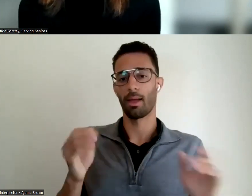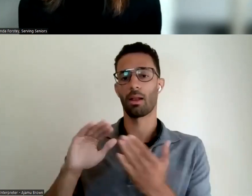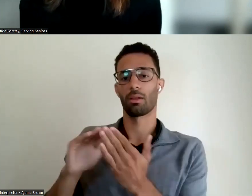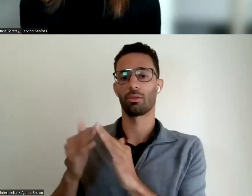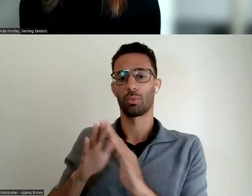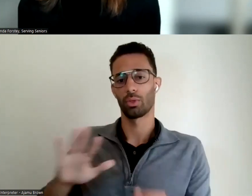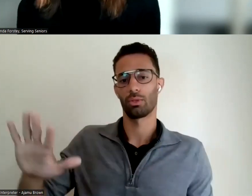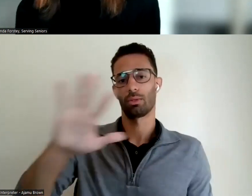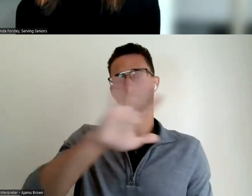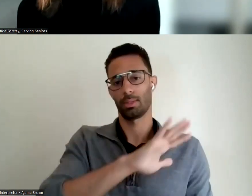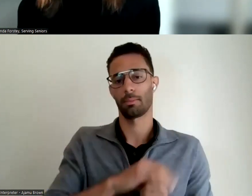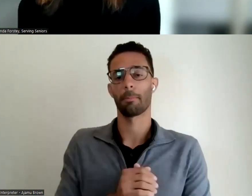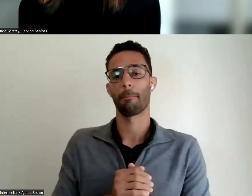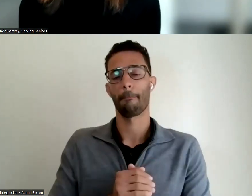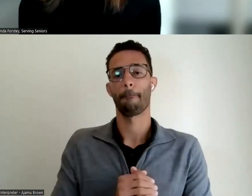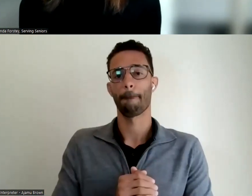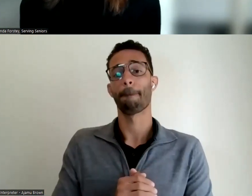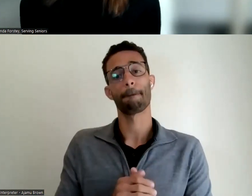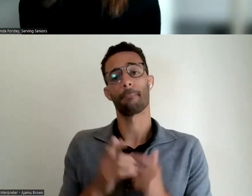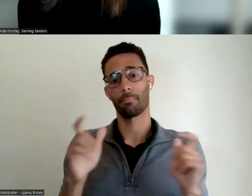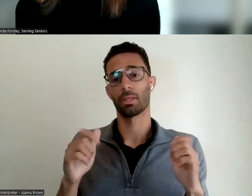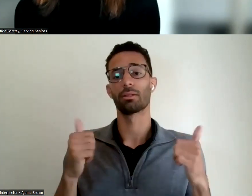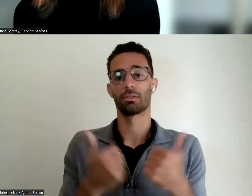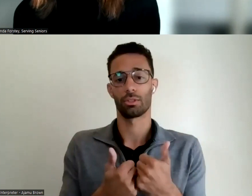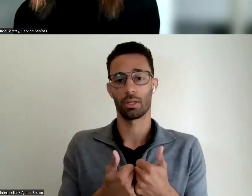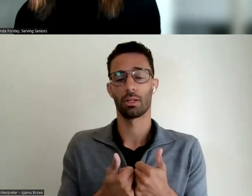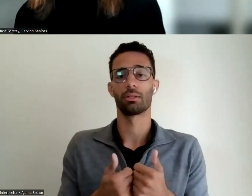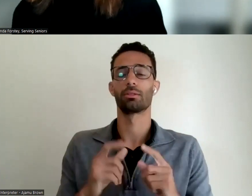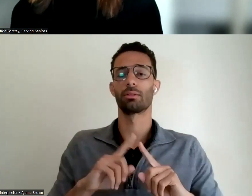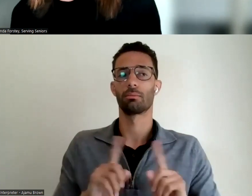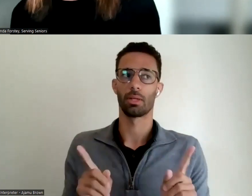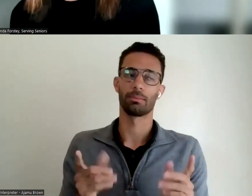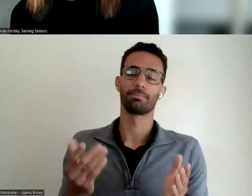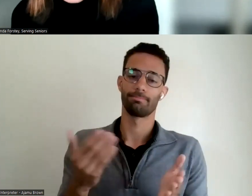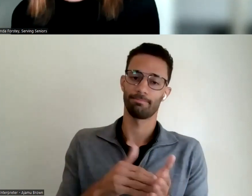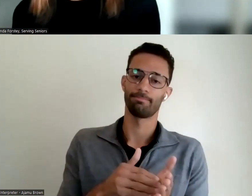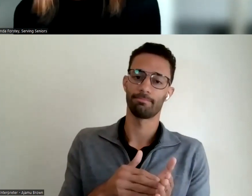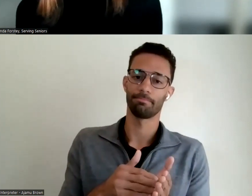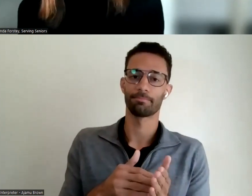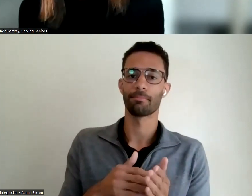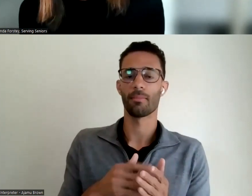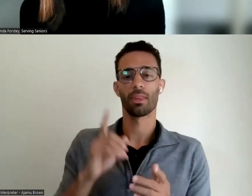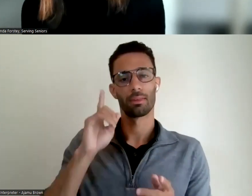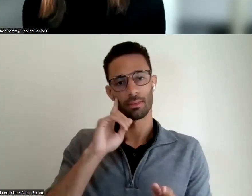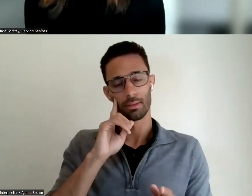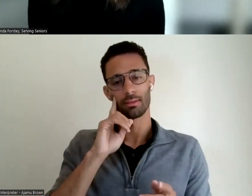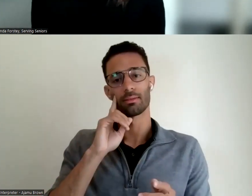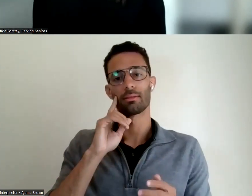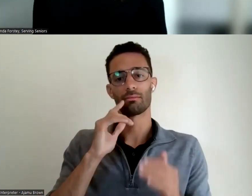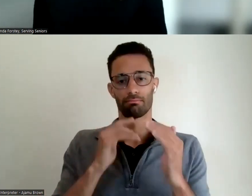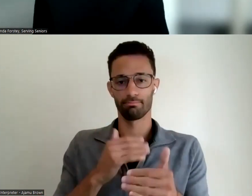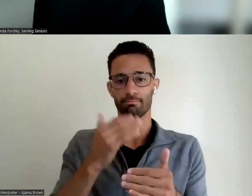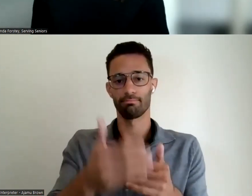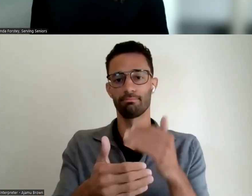it's quite the challenge. But again, I think, we're taking strides and hopeful